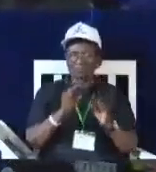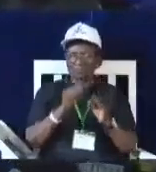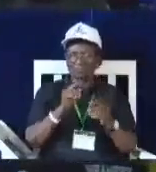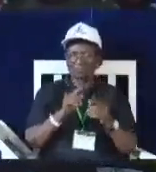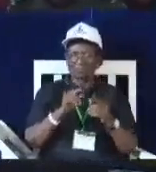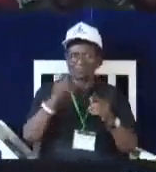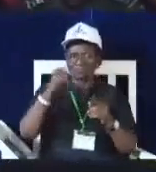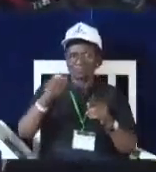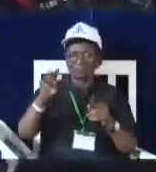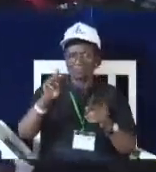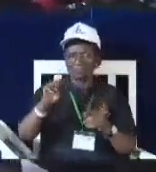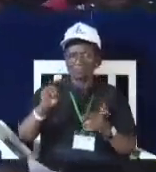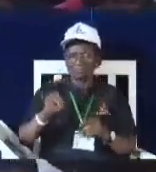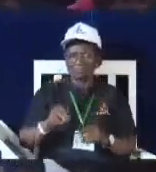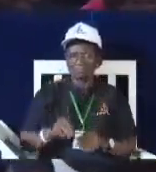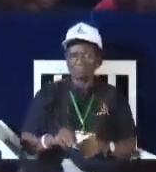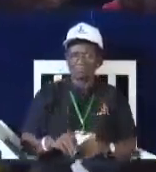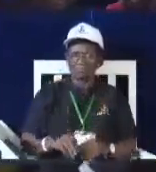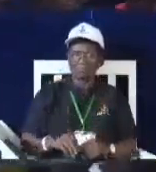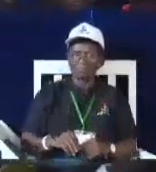Pray for them.